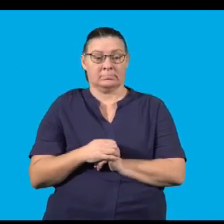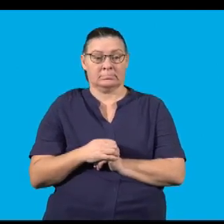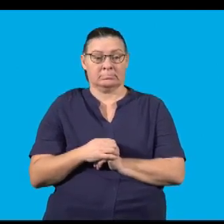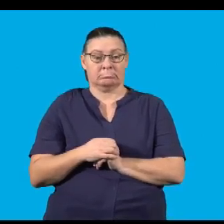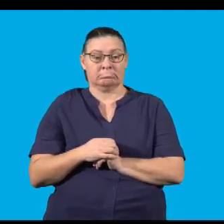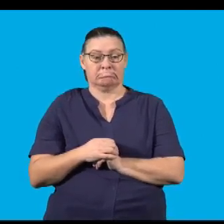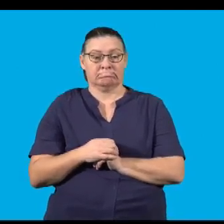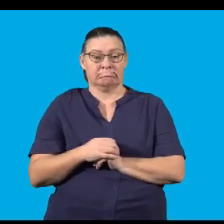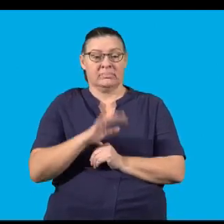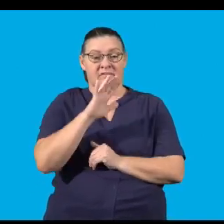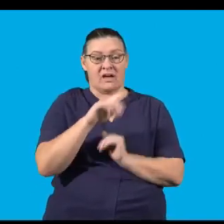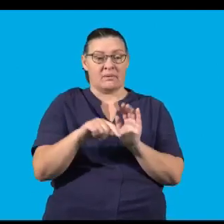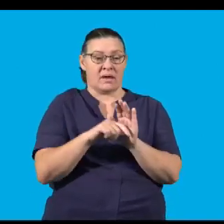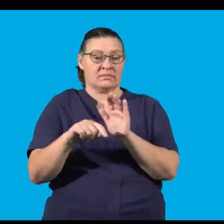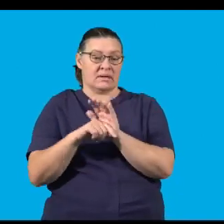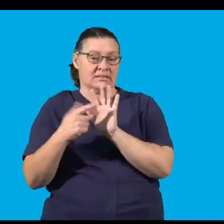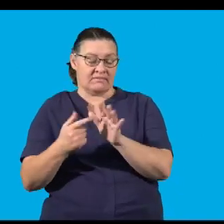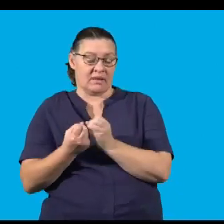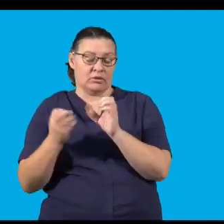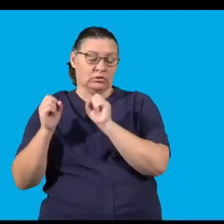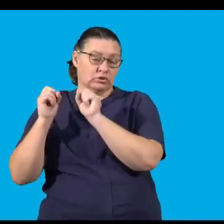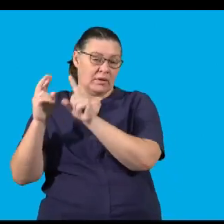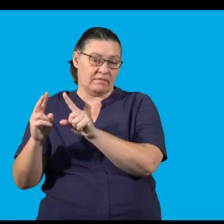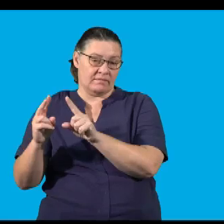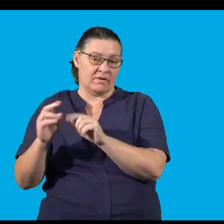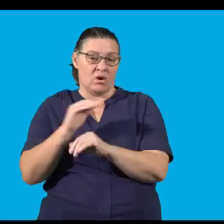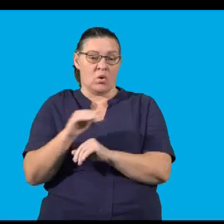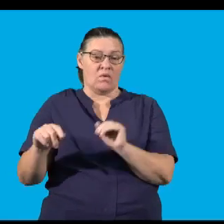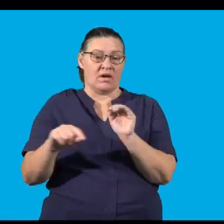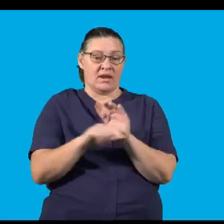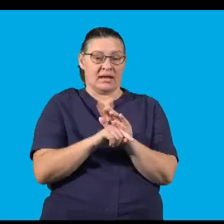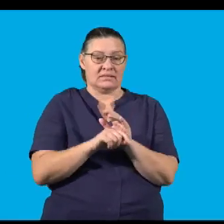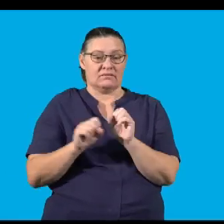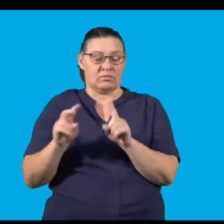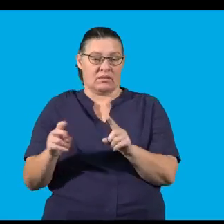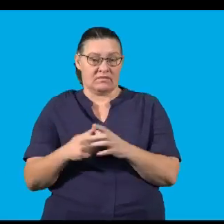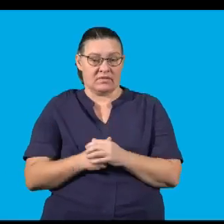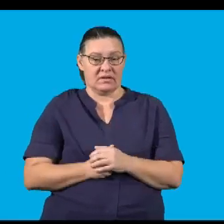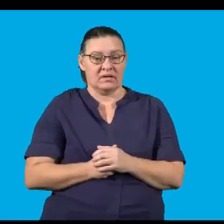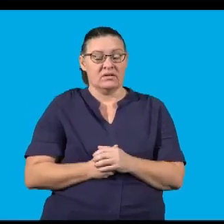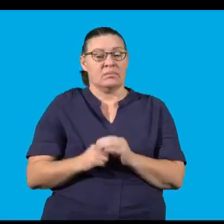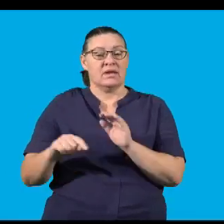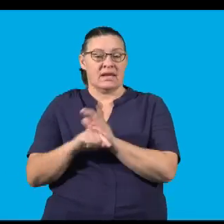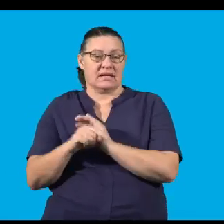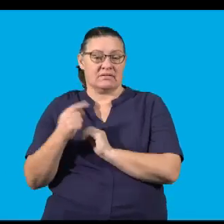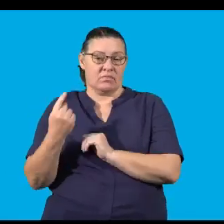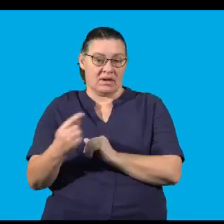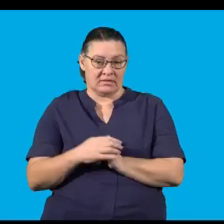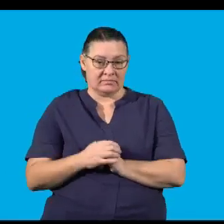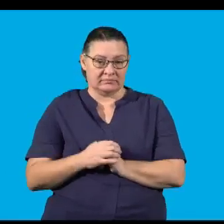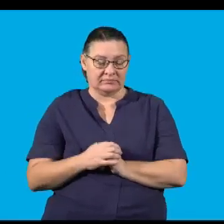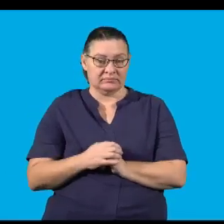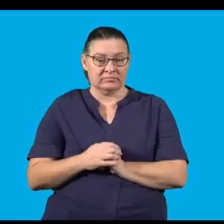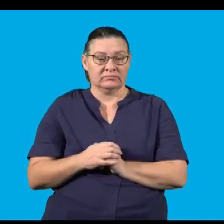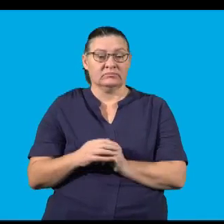x1. So 5 minus 7, that gives me 12 over negative 12, which is negative 1. So therefore we get the